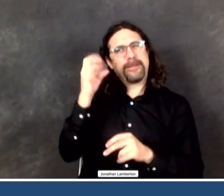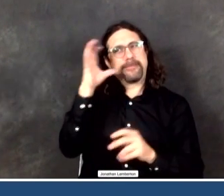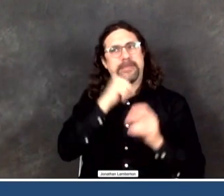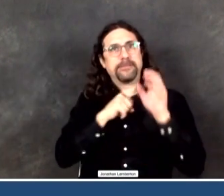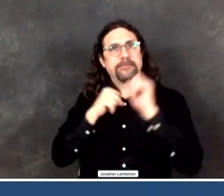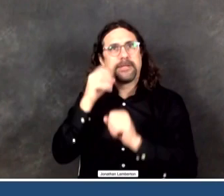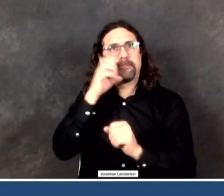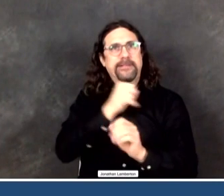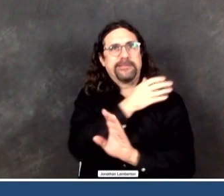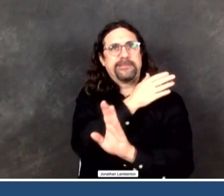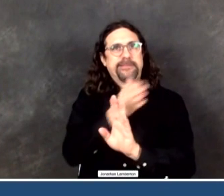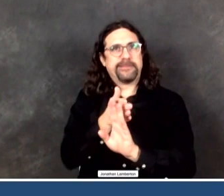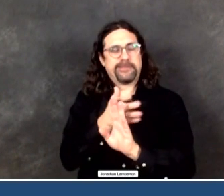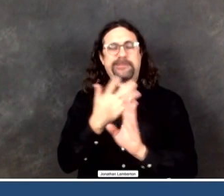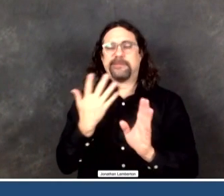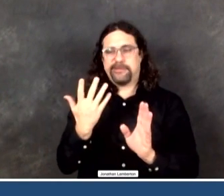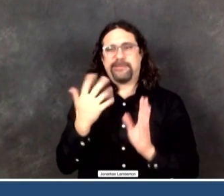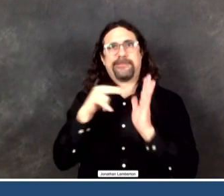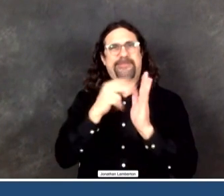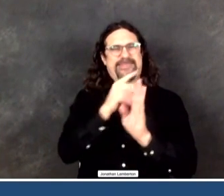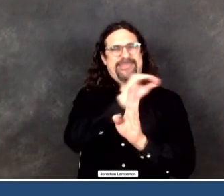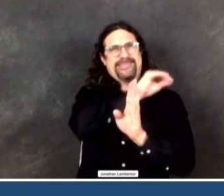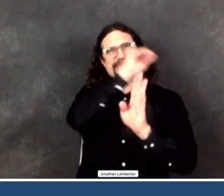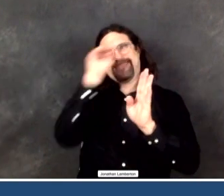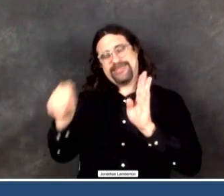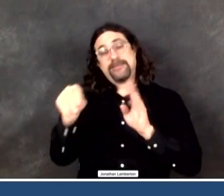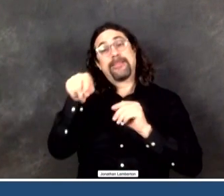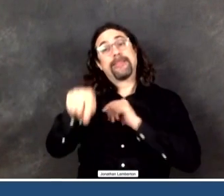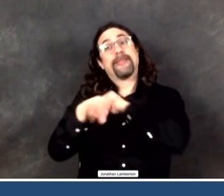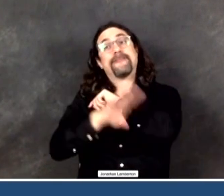had to really help our kids move forward.